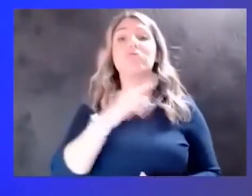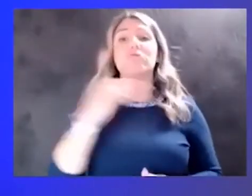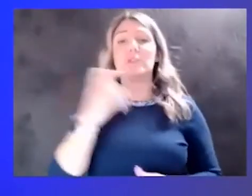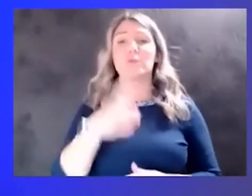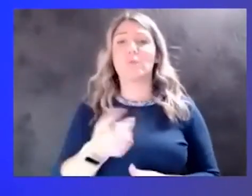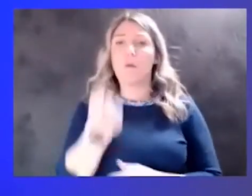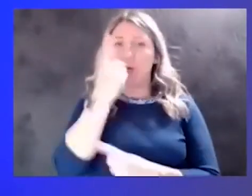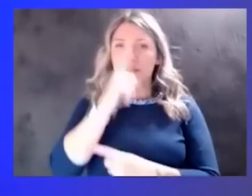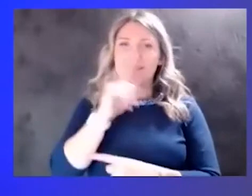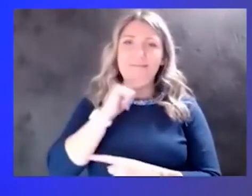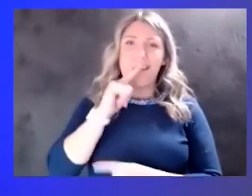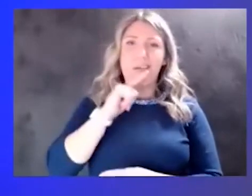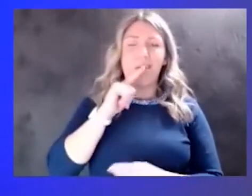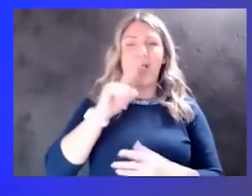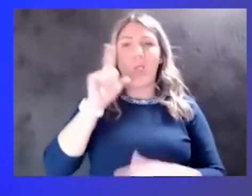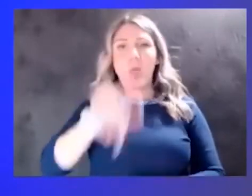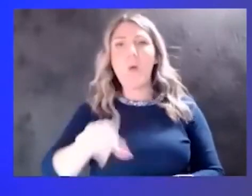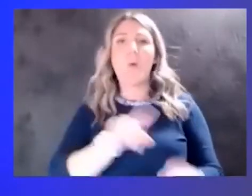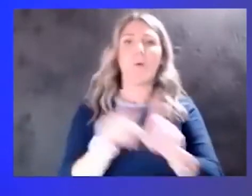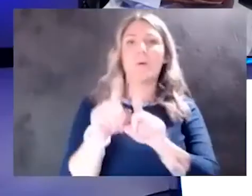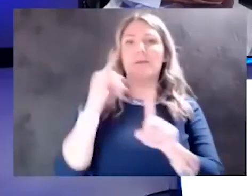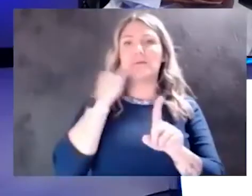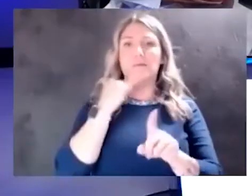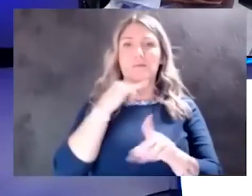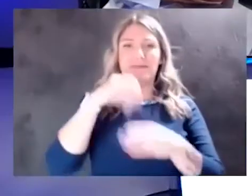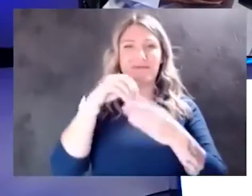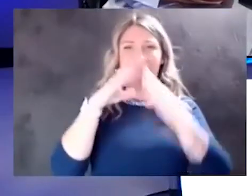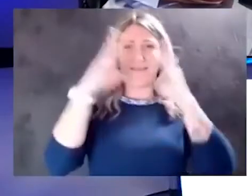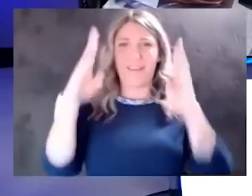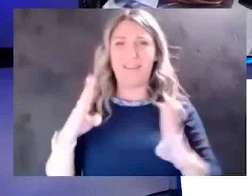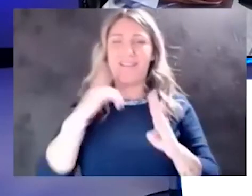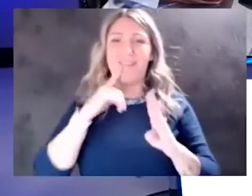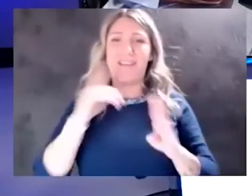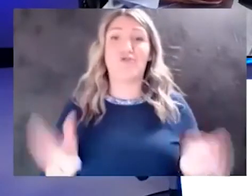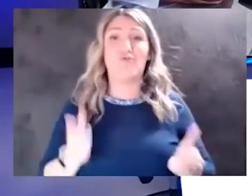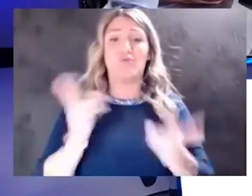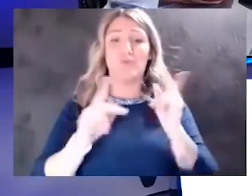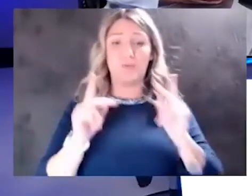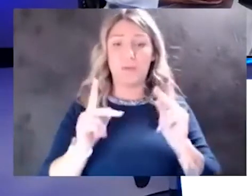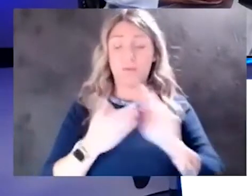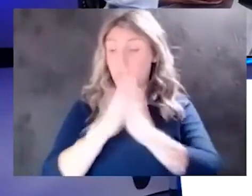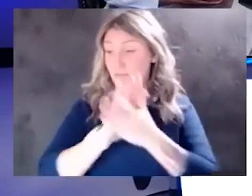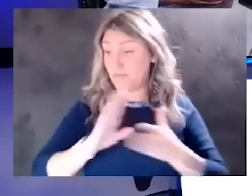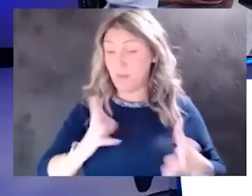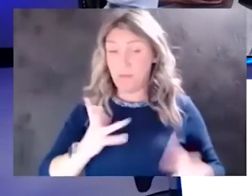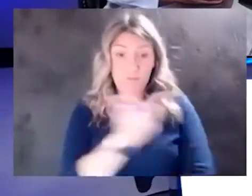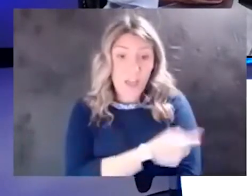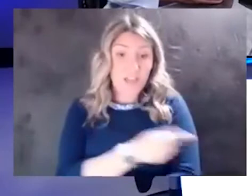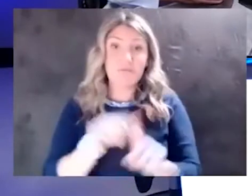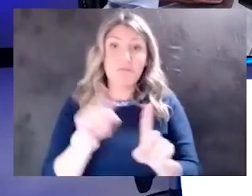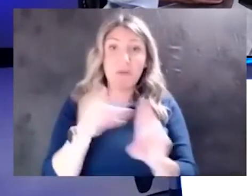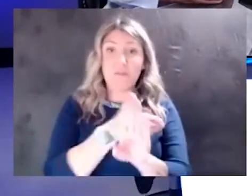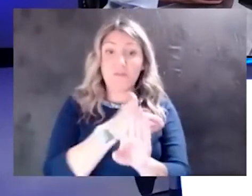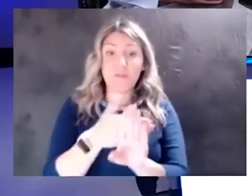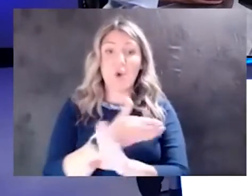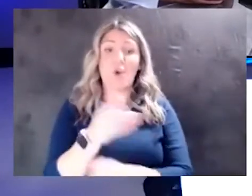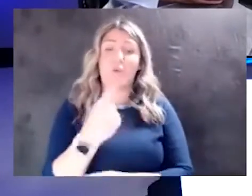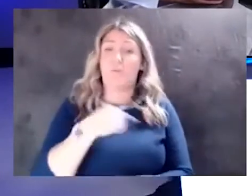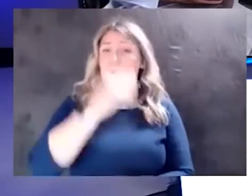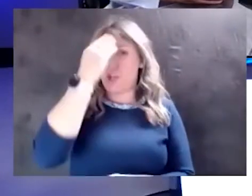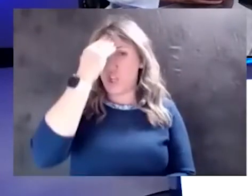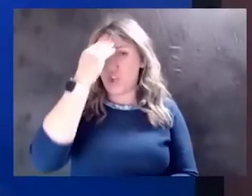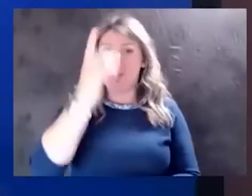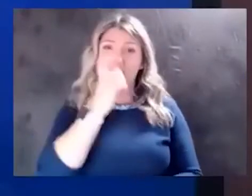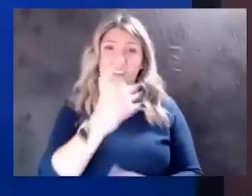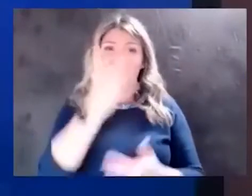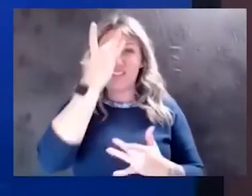some people in that household are vaccinated. I'd encourage people to be vaccinated before they get there. But right, we know you're probably not going to get as sick, but if you get